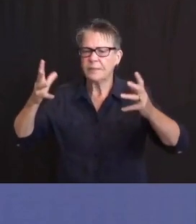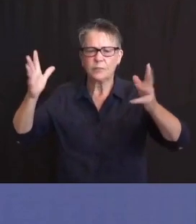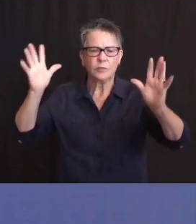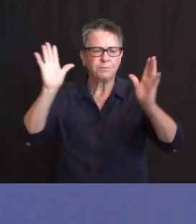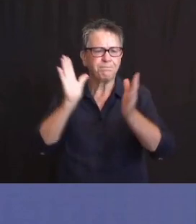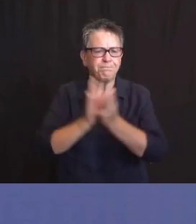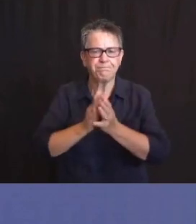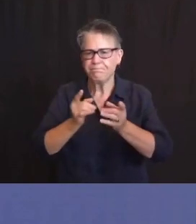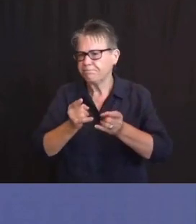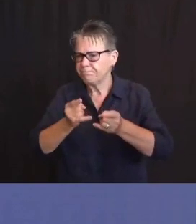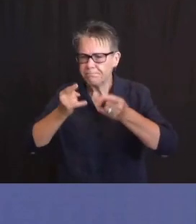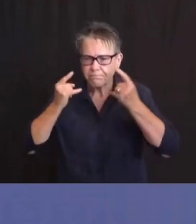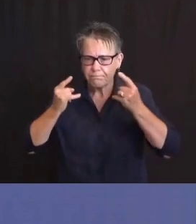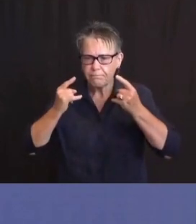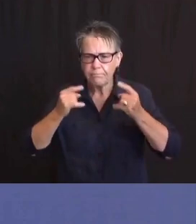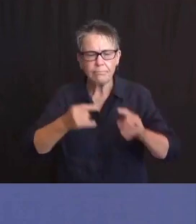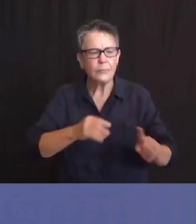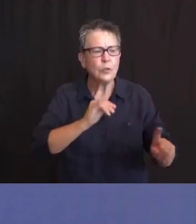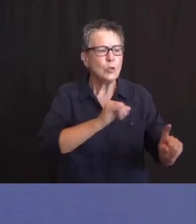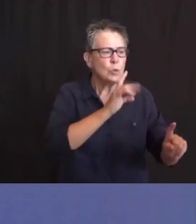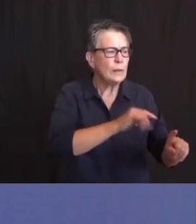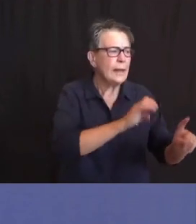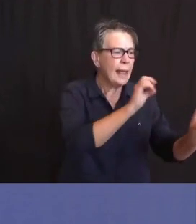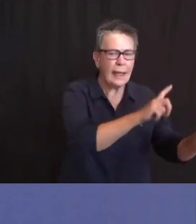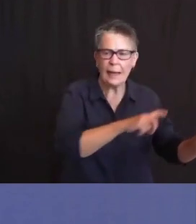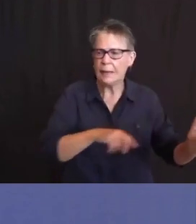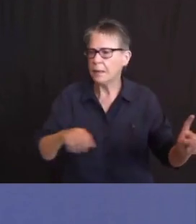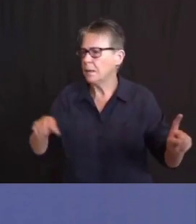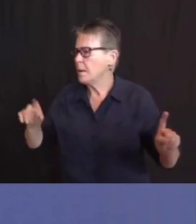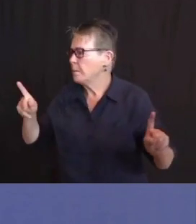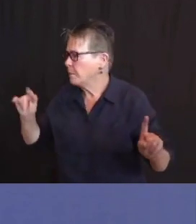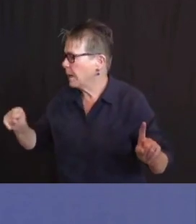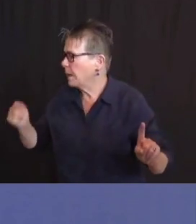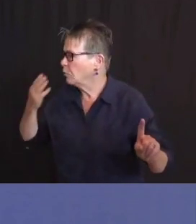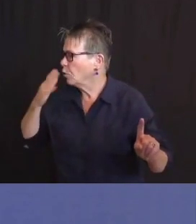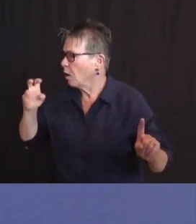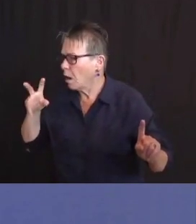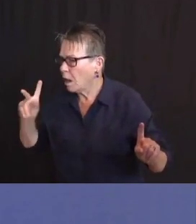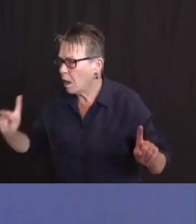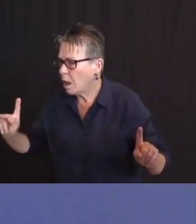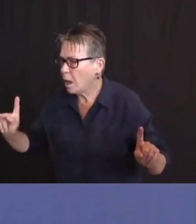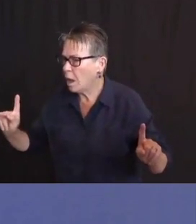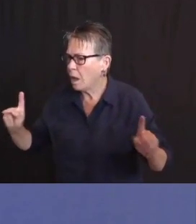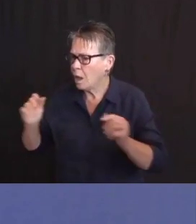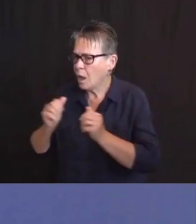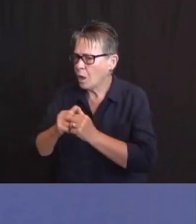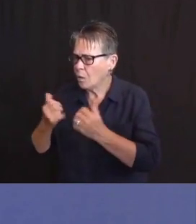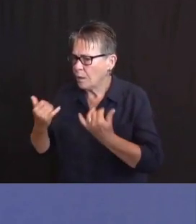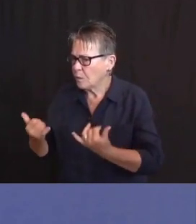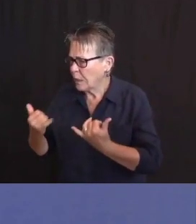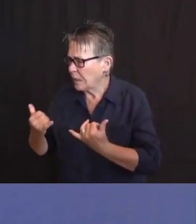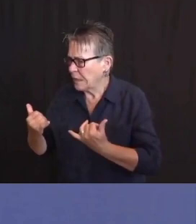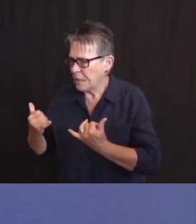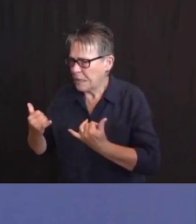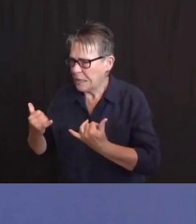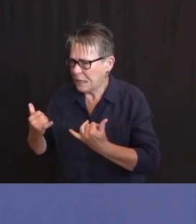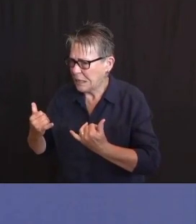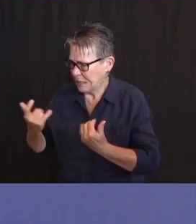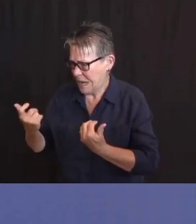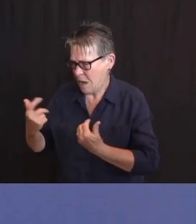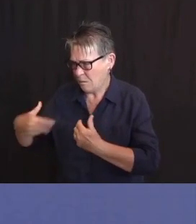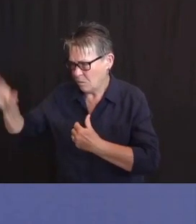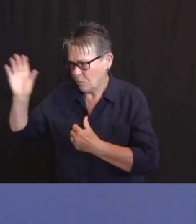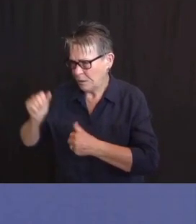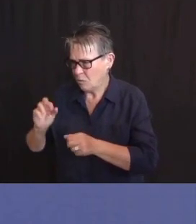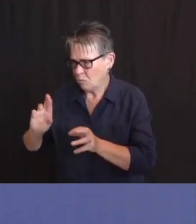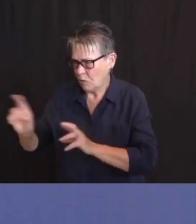Again, Judy and Ed, thank you. Pat, likewise, good luck on your calls. I think we got you in just a couple minutes before 2. Jared, Matt